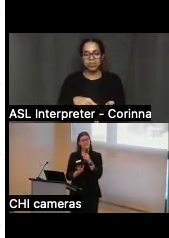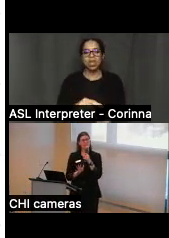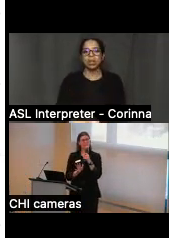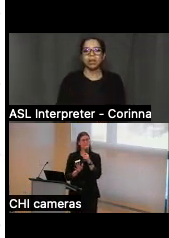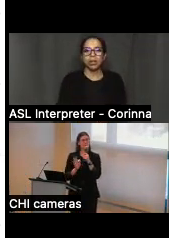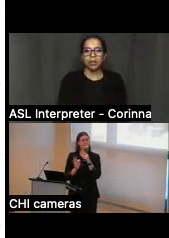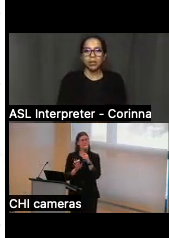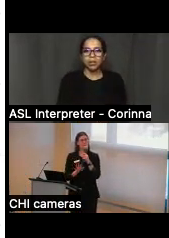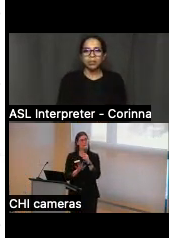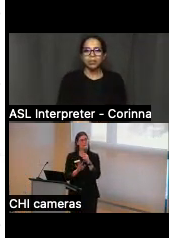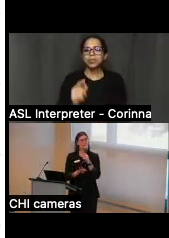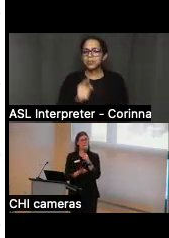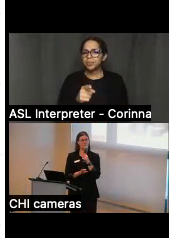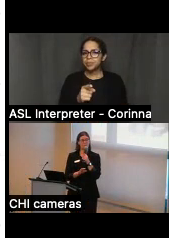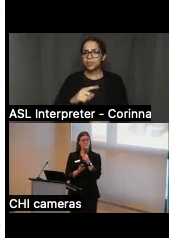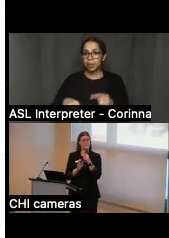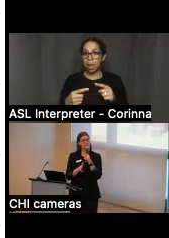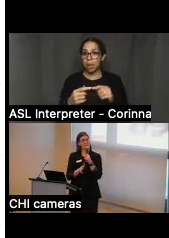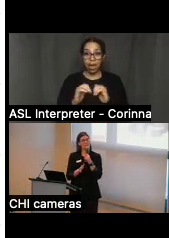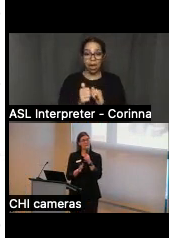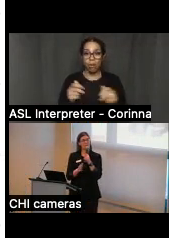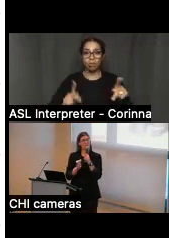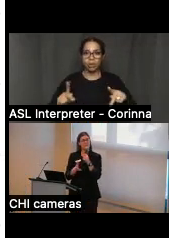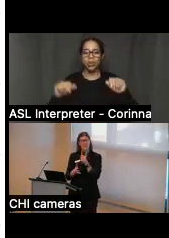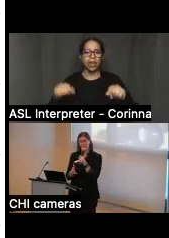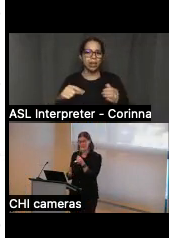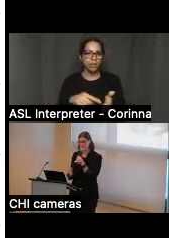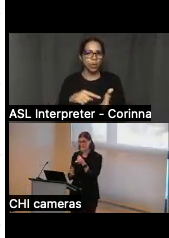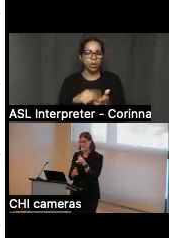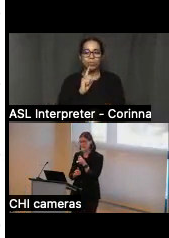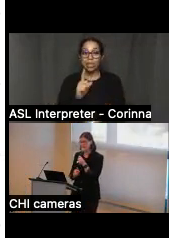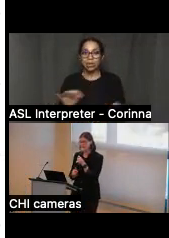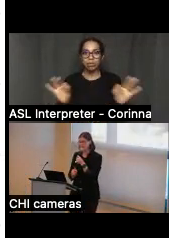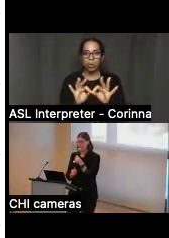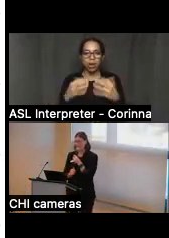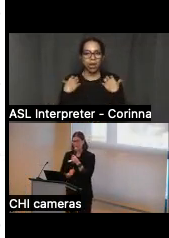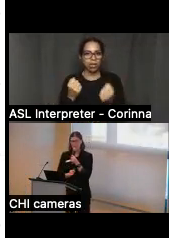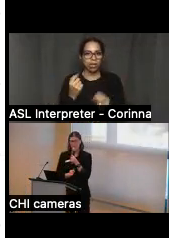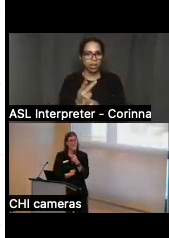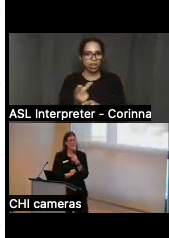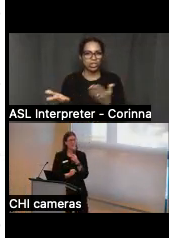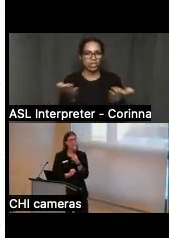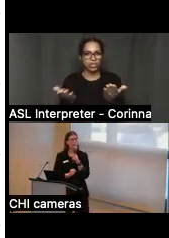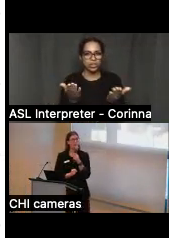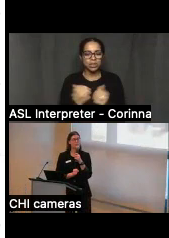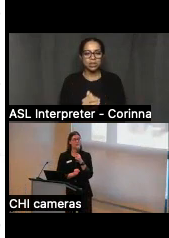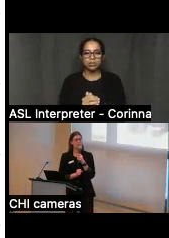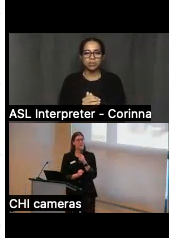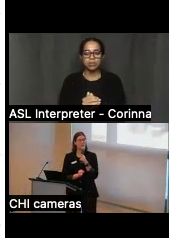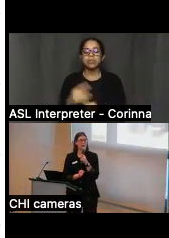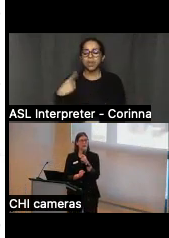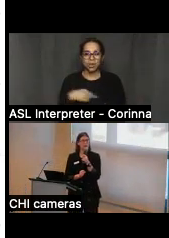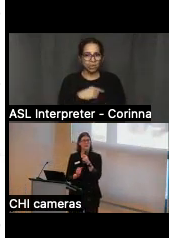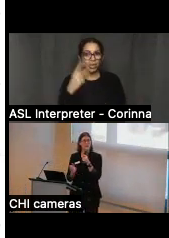one relates to how people are able to afford really important healthcare services. As we saw that more than 1